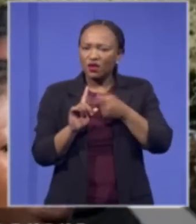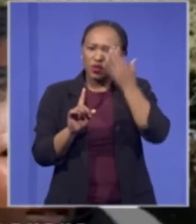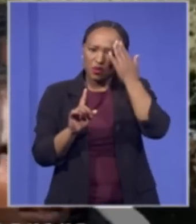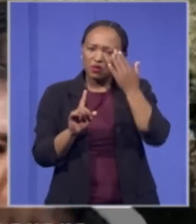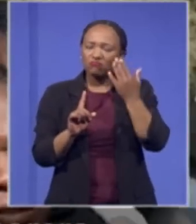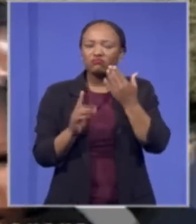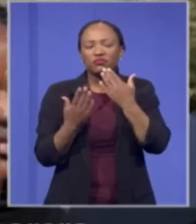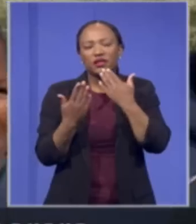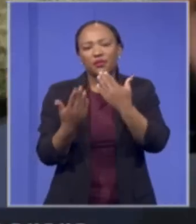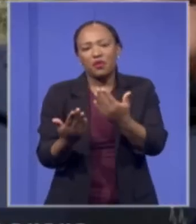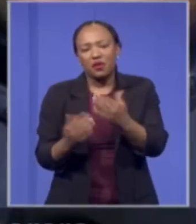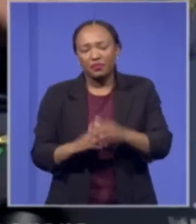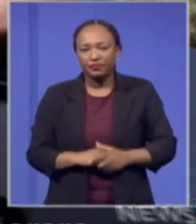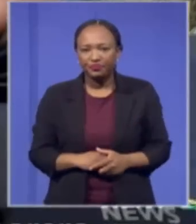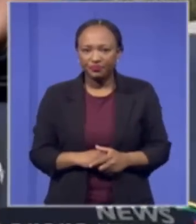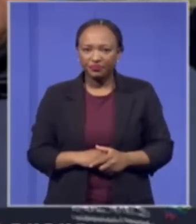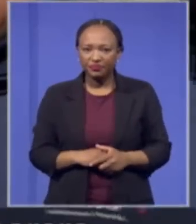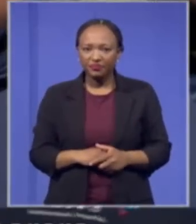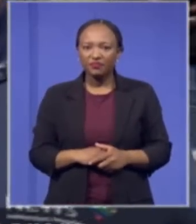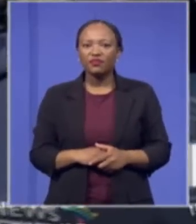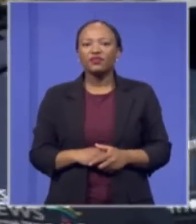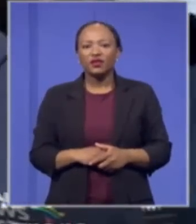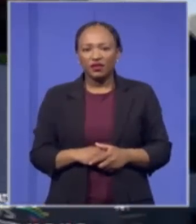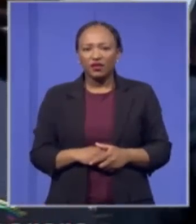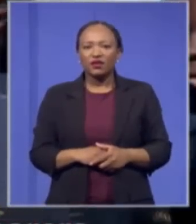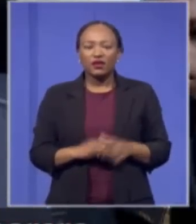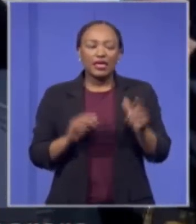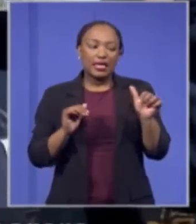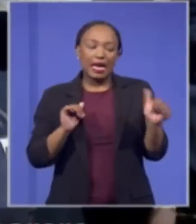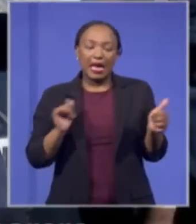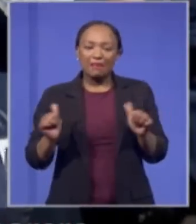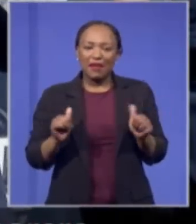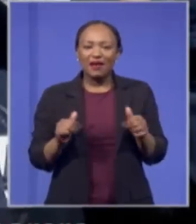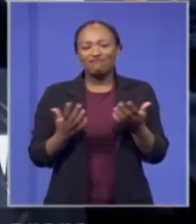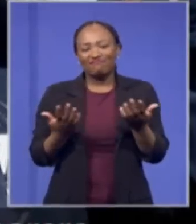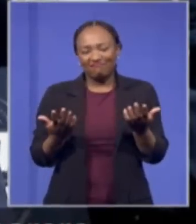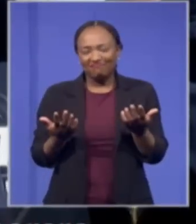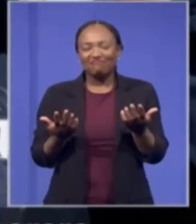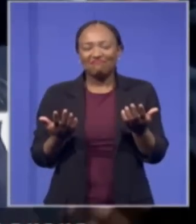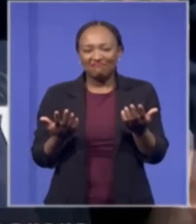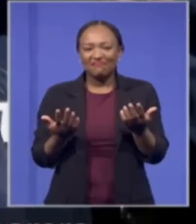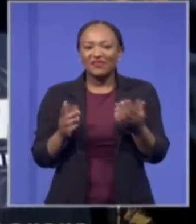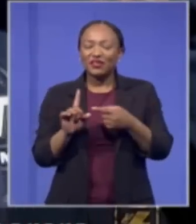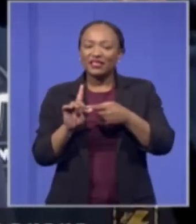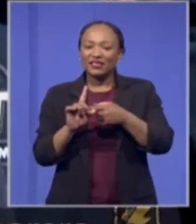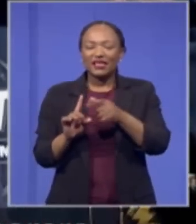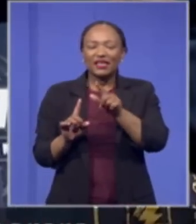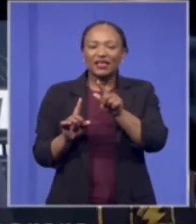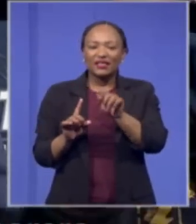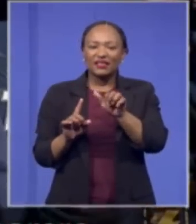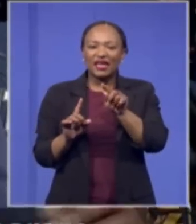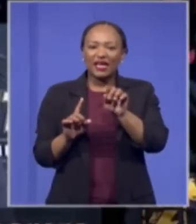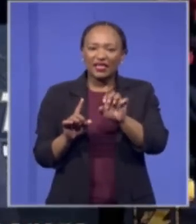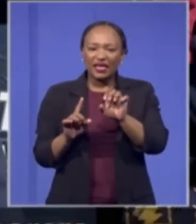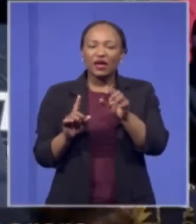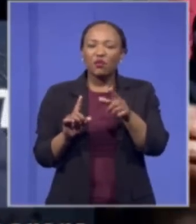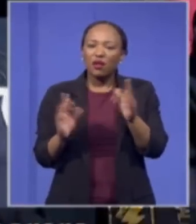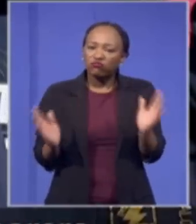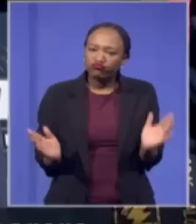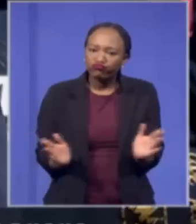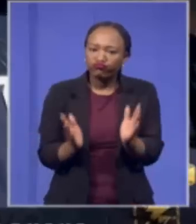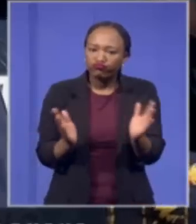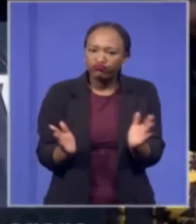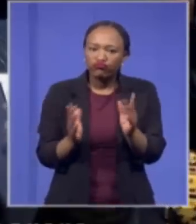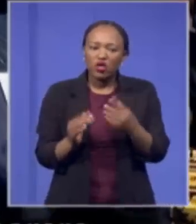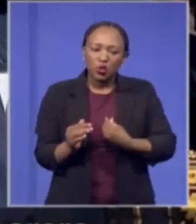ma ke a leboga. Ke a leboga le baagisane ba tlhalosa jalo gore ba solofela fa Tete Dijana a tla rotloetsa bašwa go ba bontsha le gore go